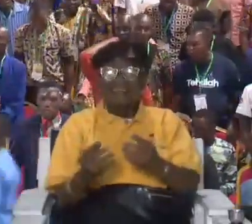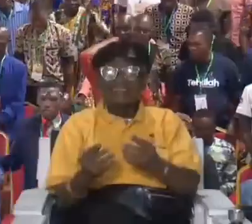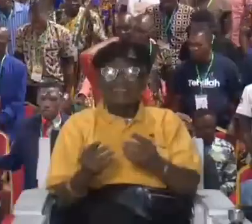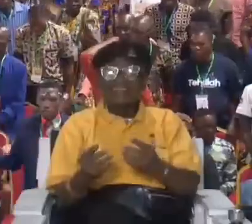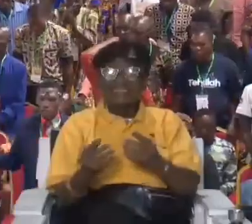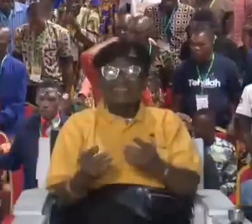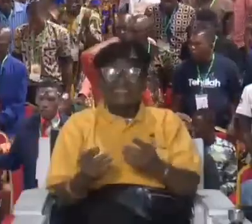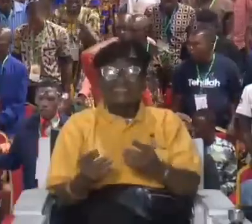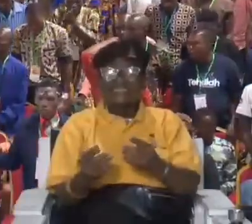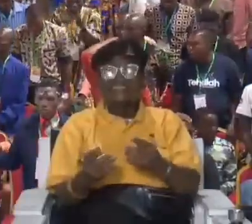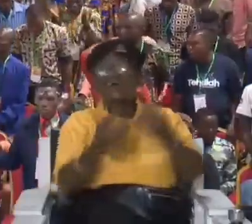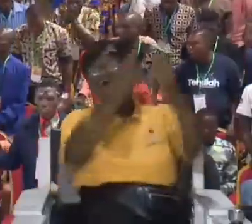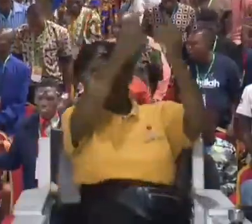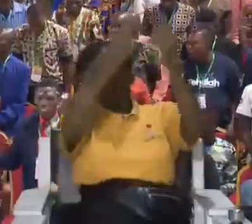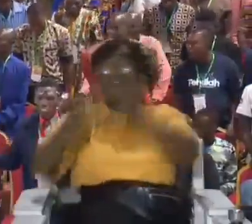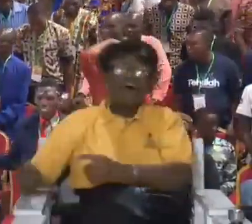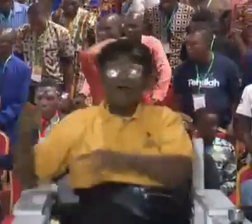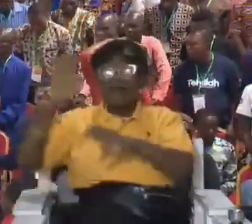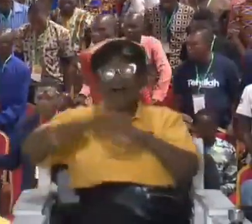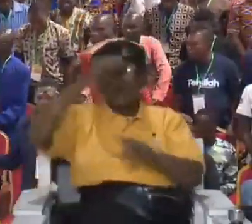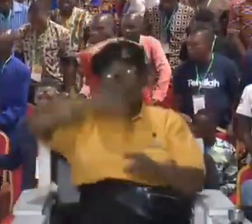Let the fire fall.